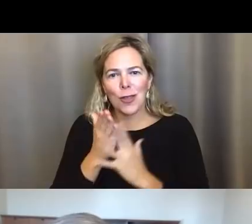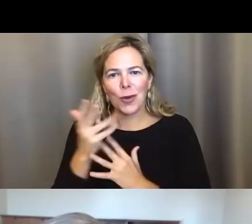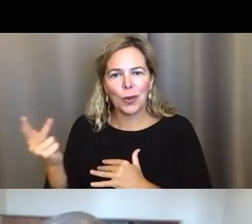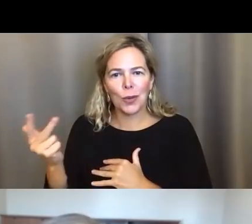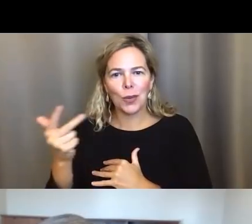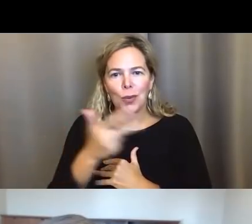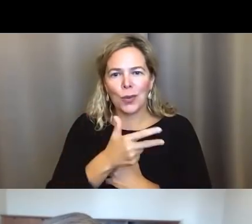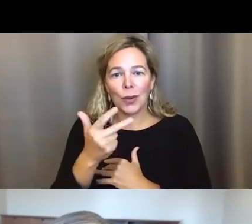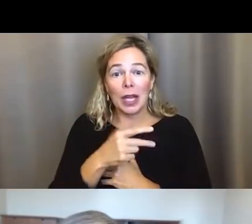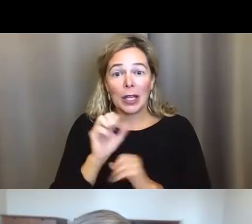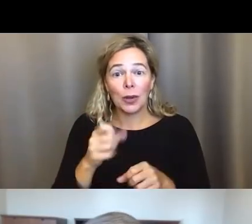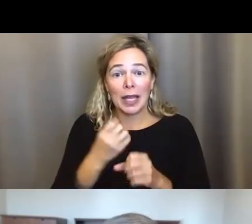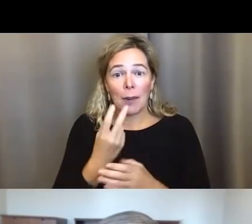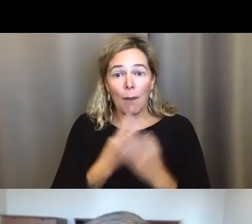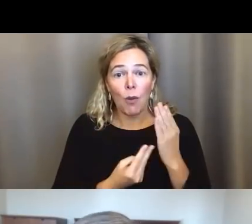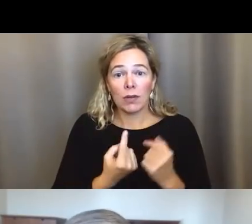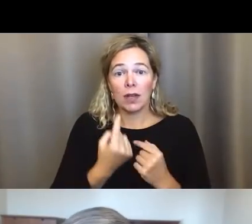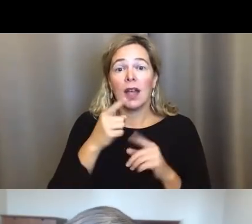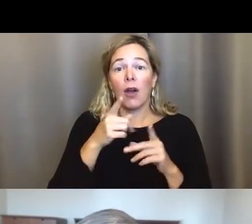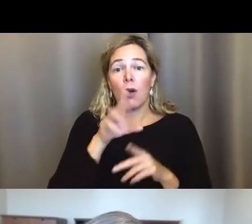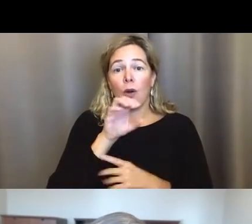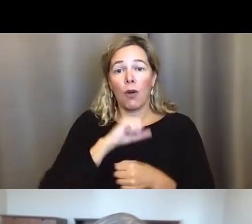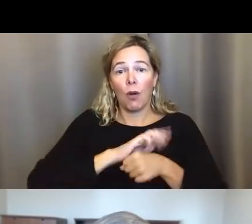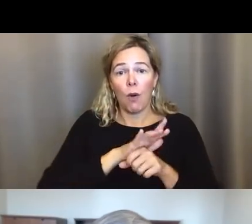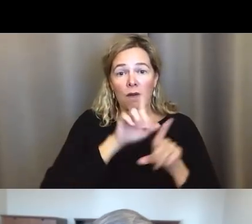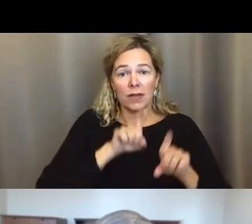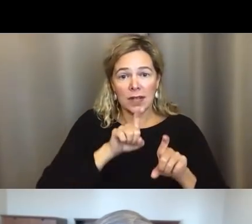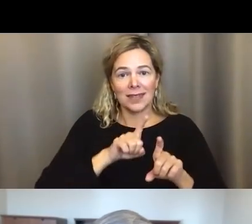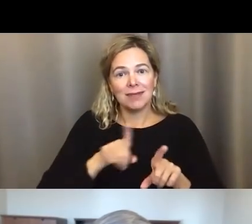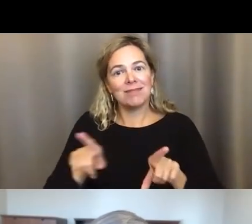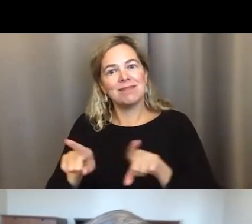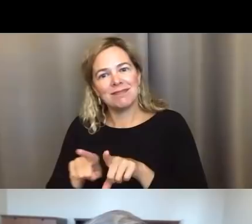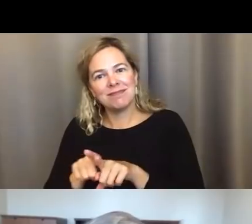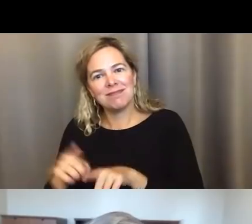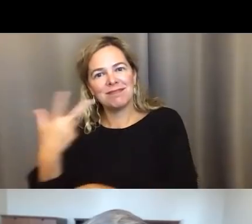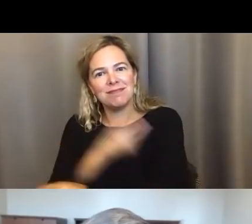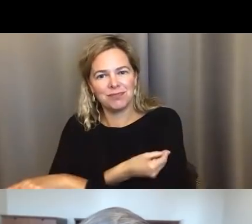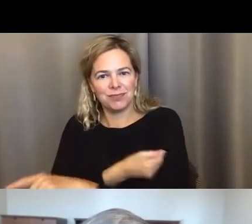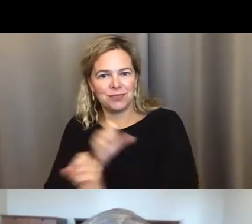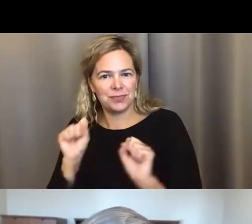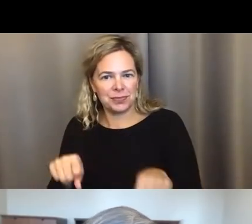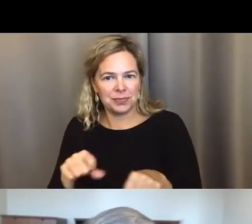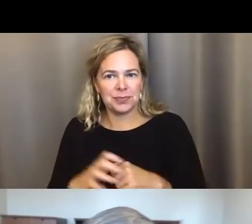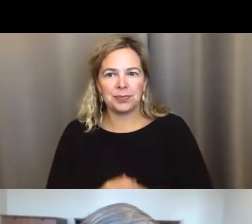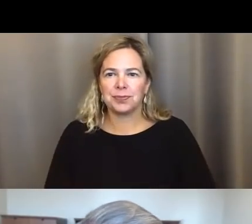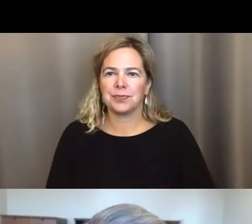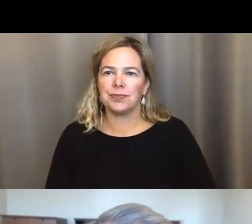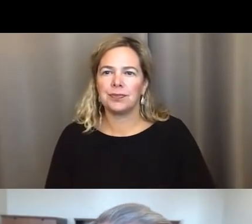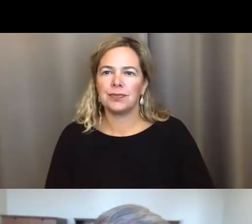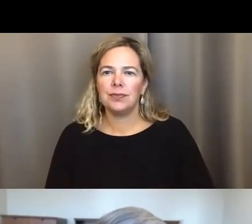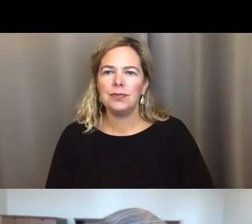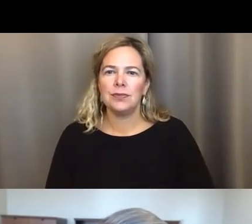your flu shot. Next slide. This is one of